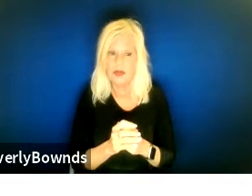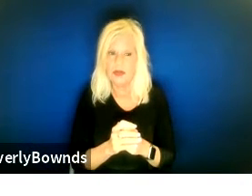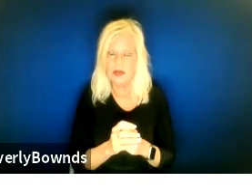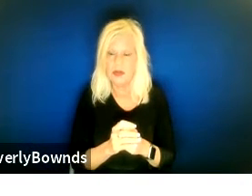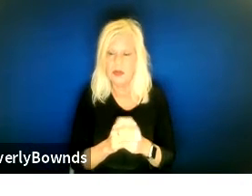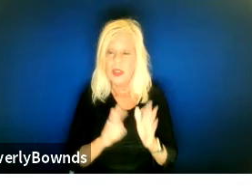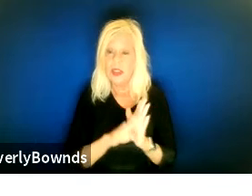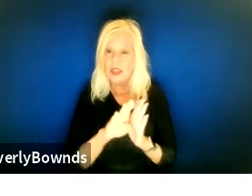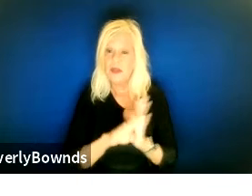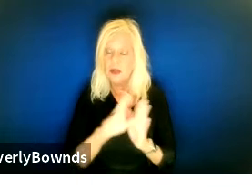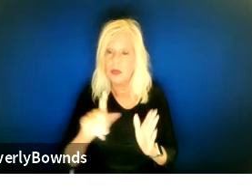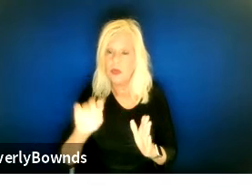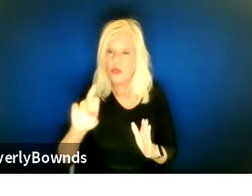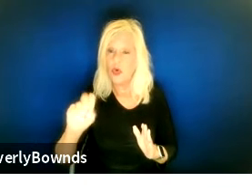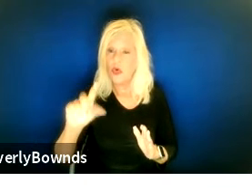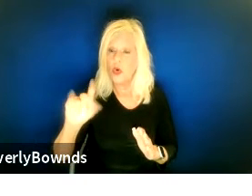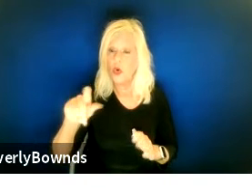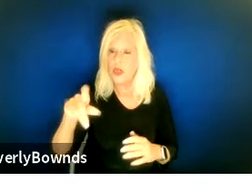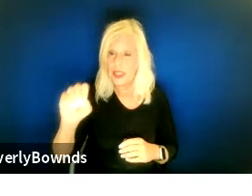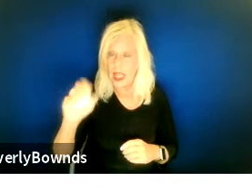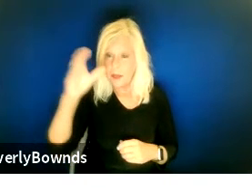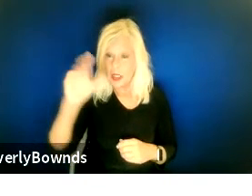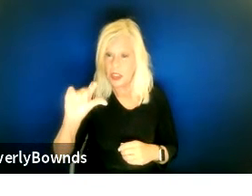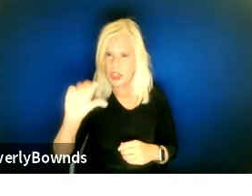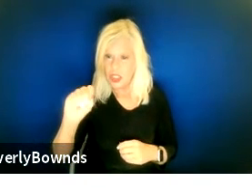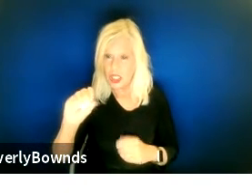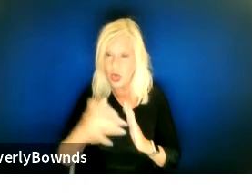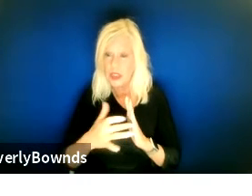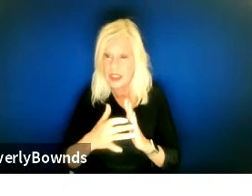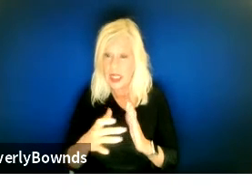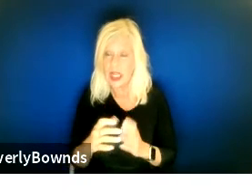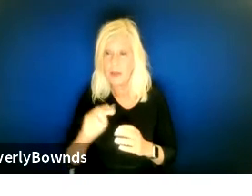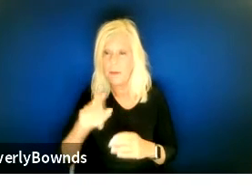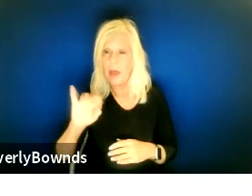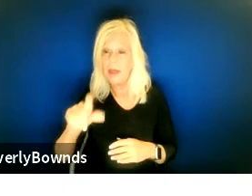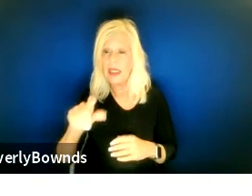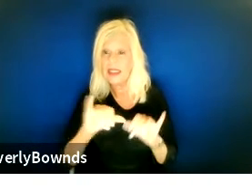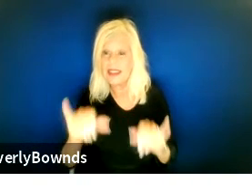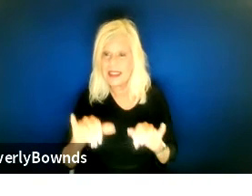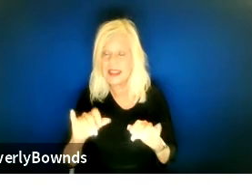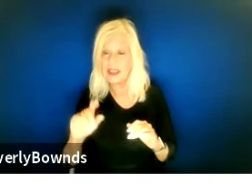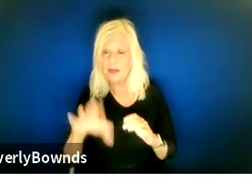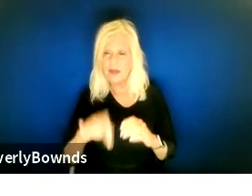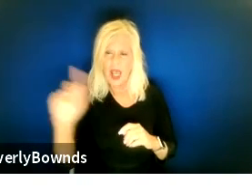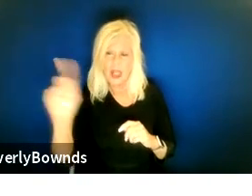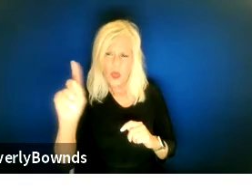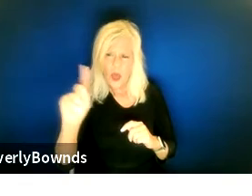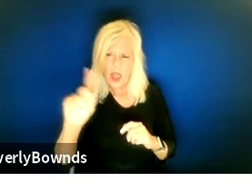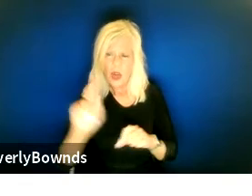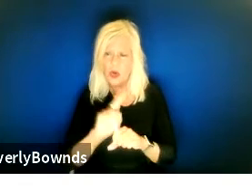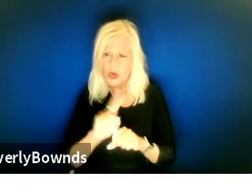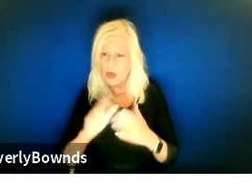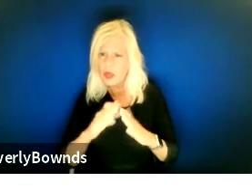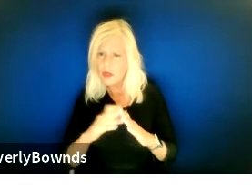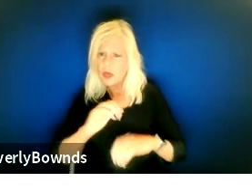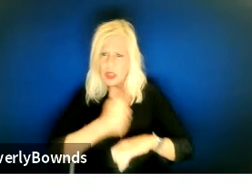is a proof of concept. This was a geotagged crowdsourcing mapping system to identify accessible and usable